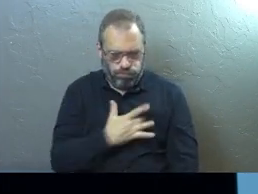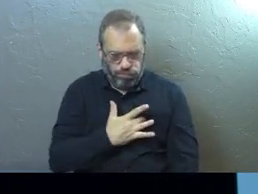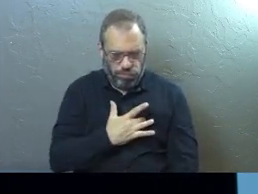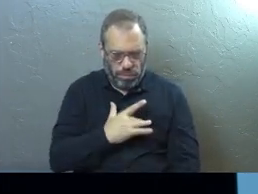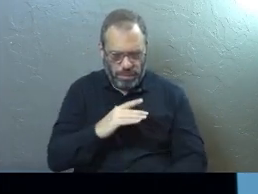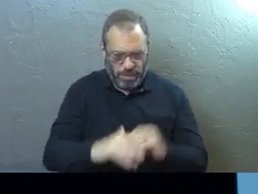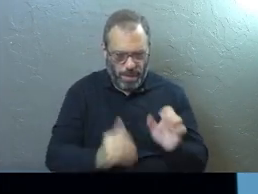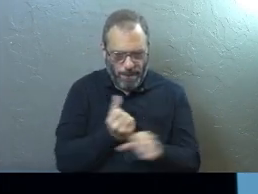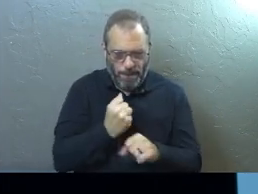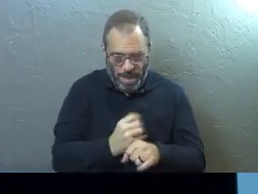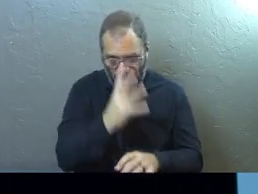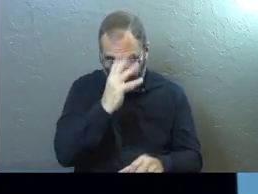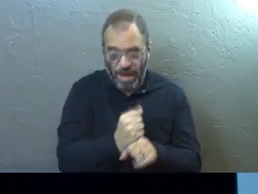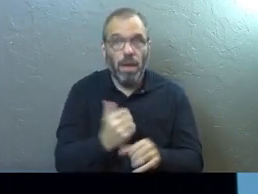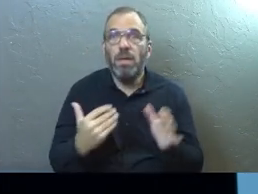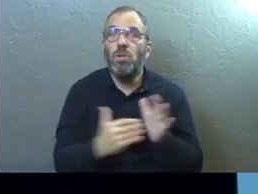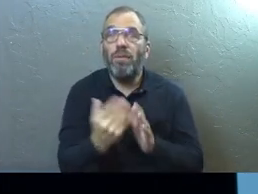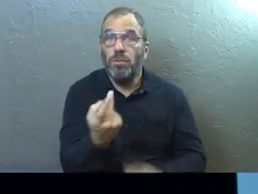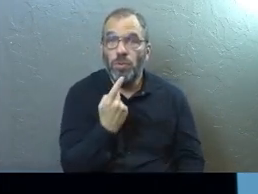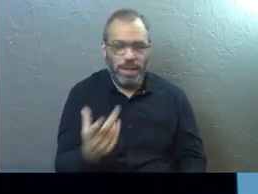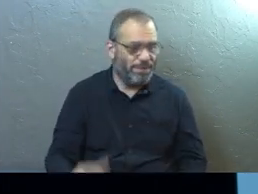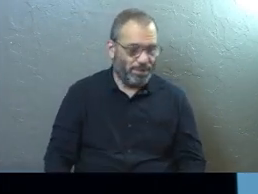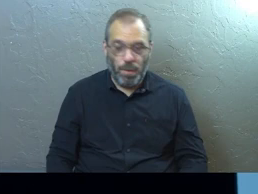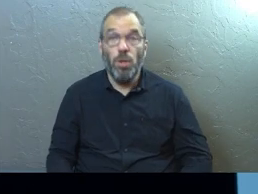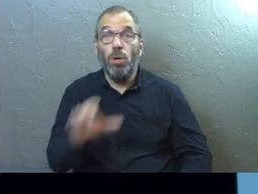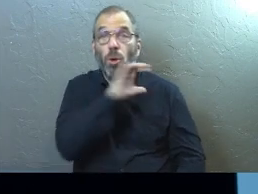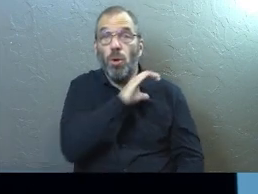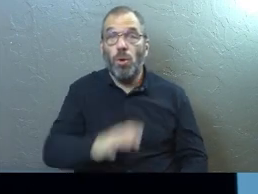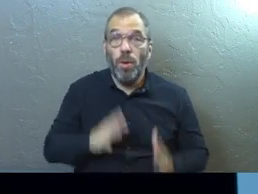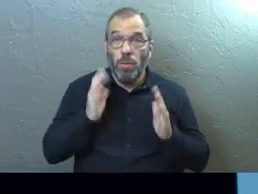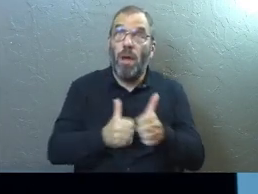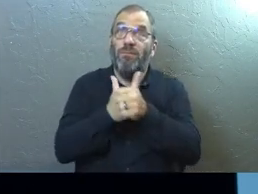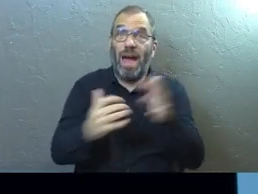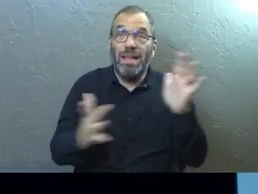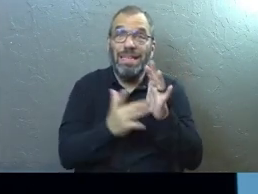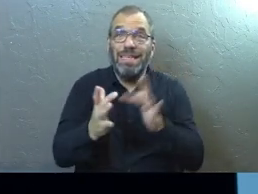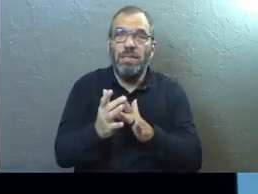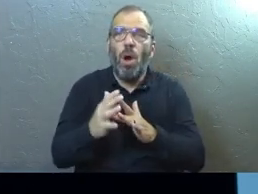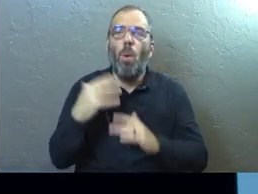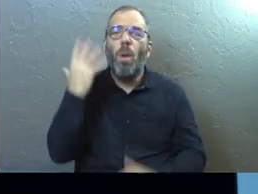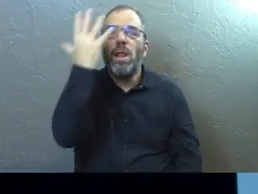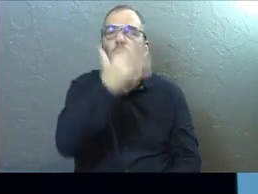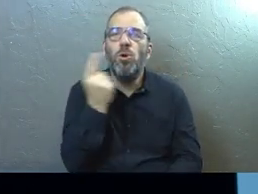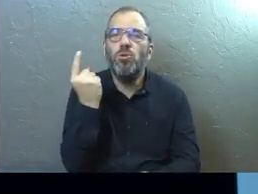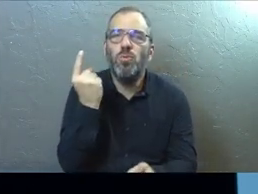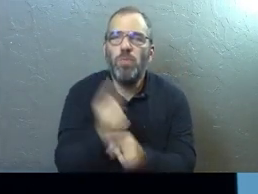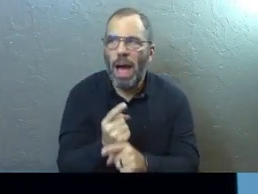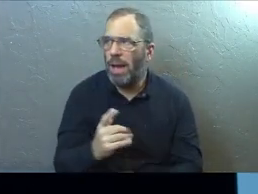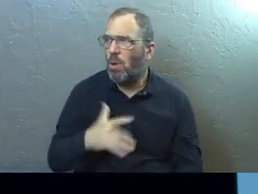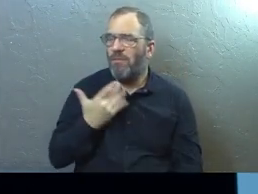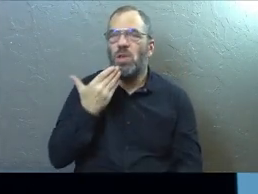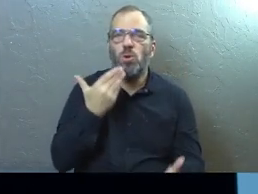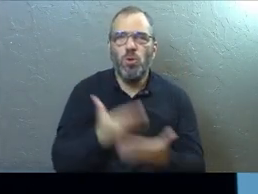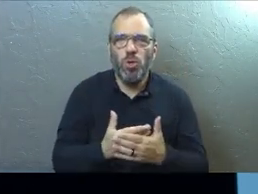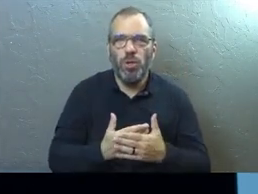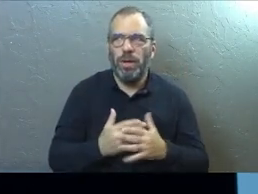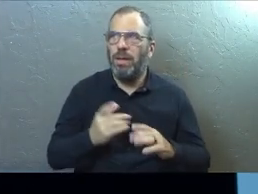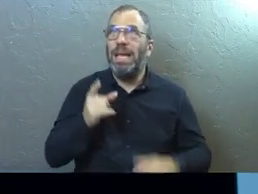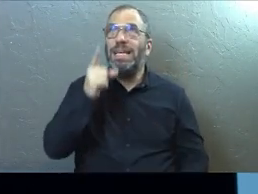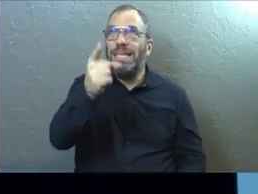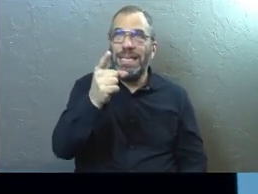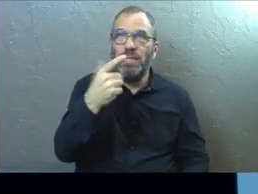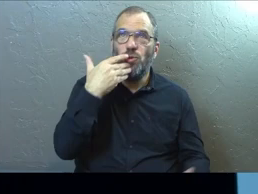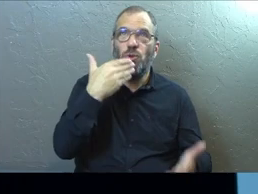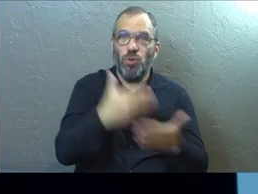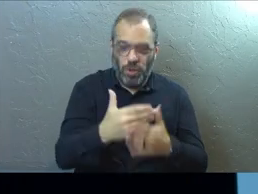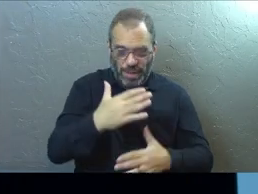faith. Because way too often we are Christians and we're people that follow Jesus only when it looks right. Only when it feels good. And God is